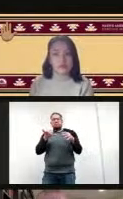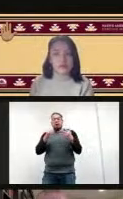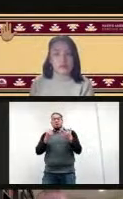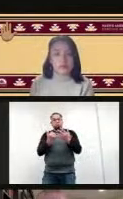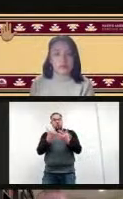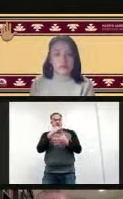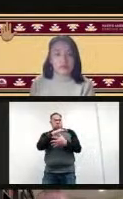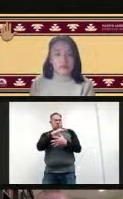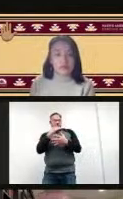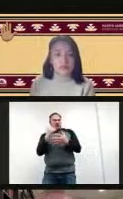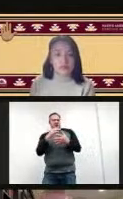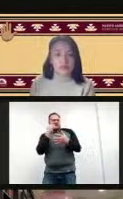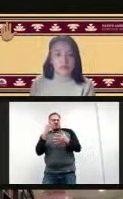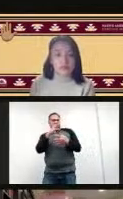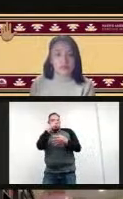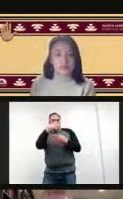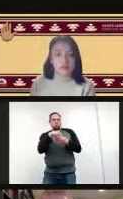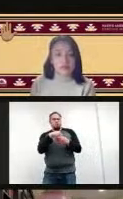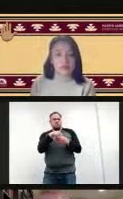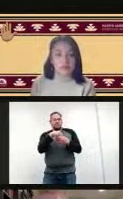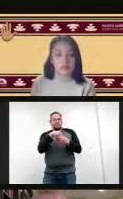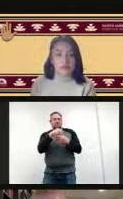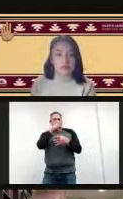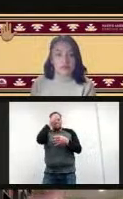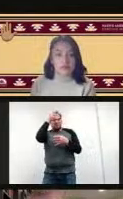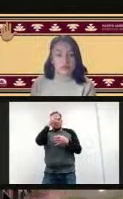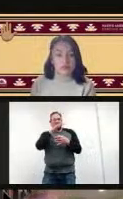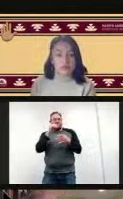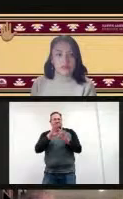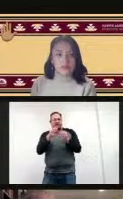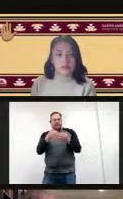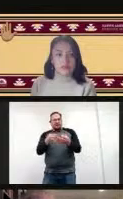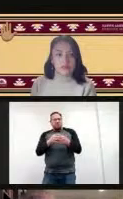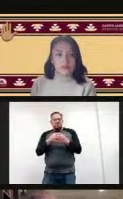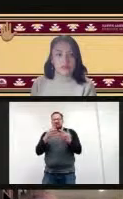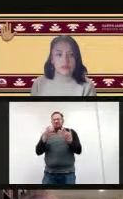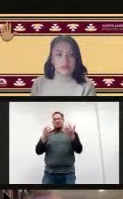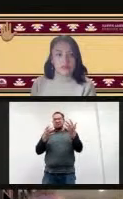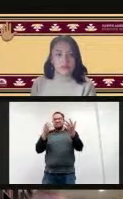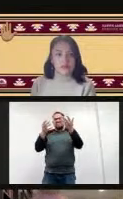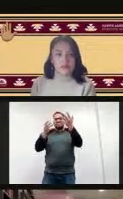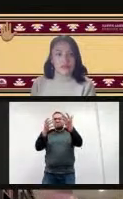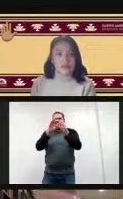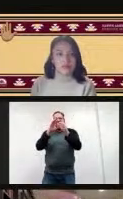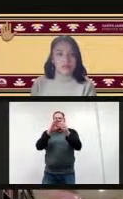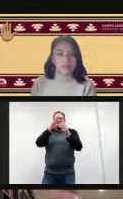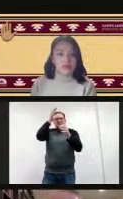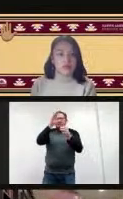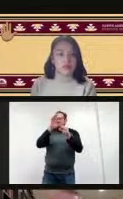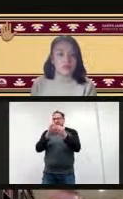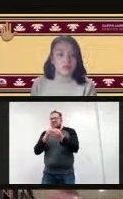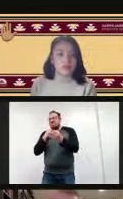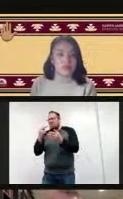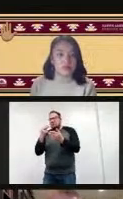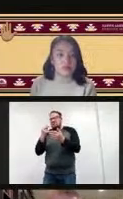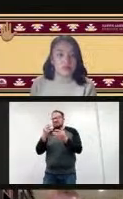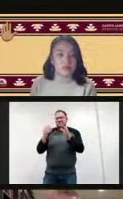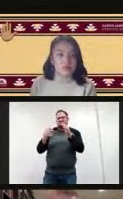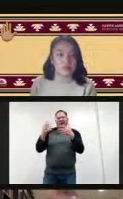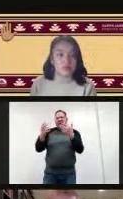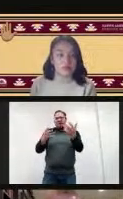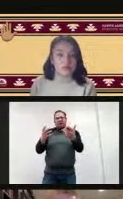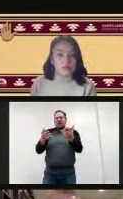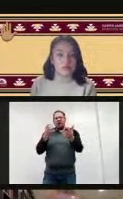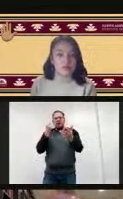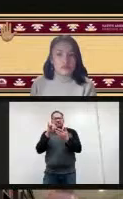prioritizes and includes parents and families, or something like, or parent and family voice, if that would get to